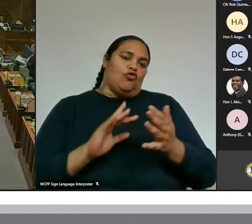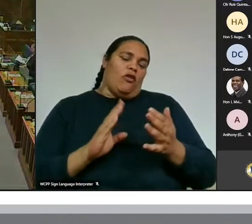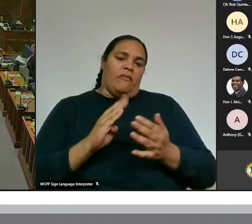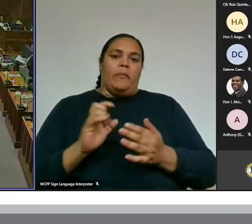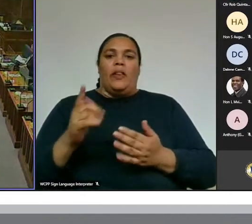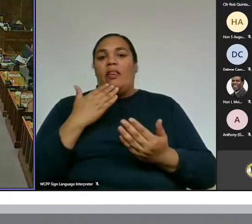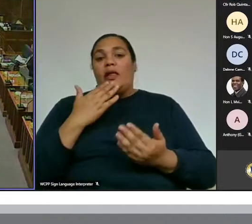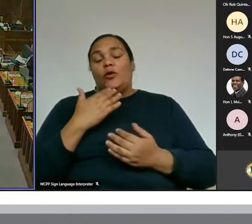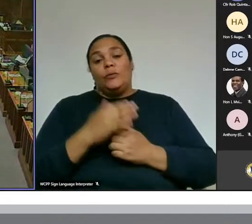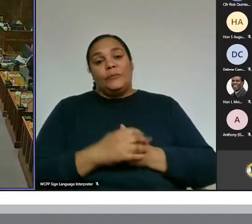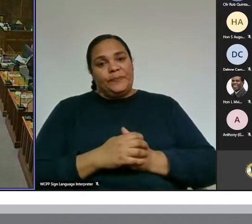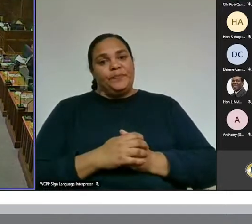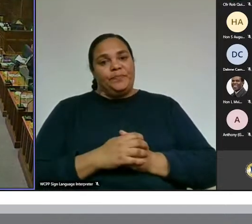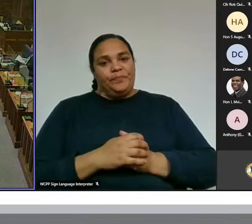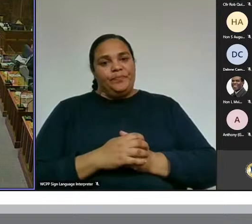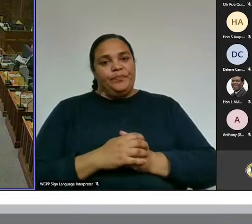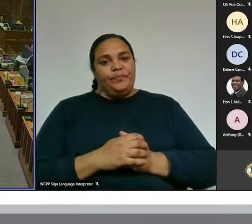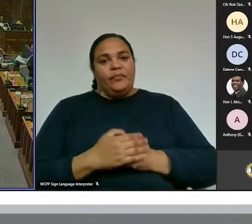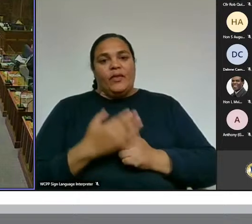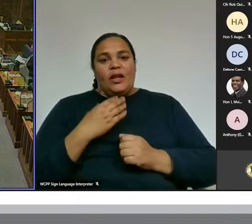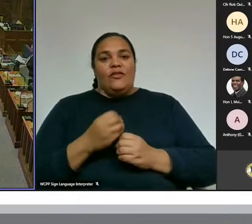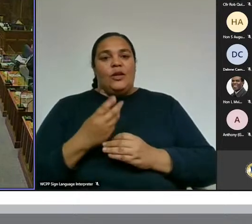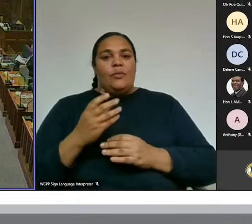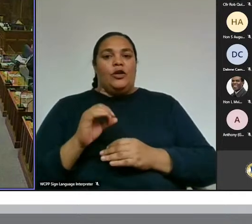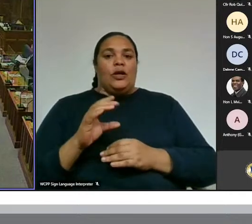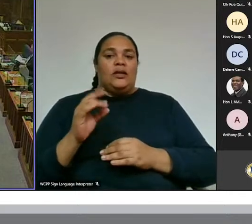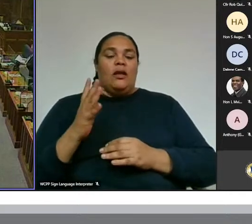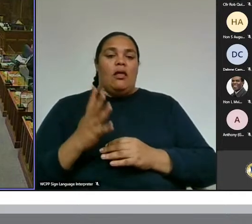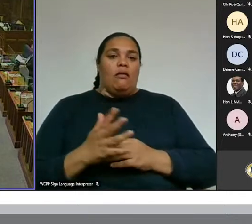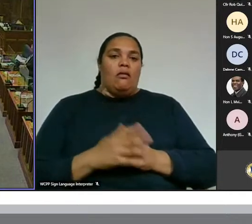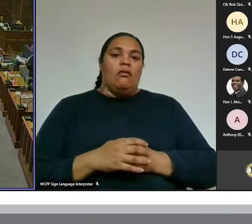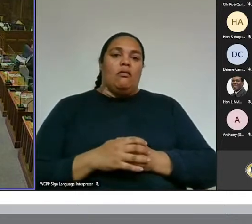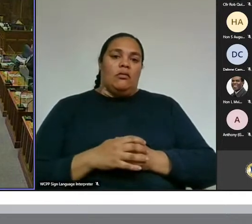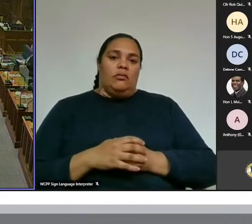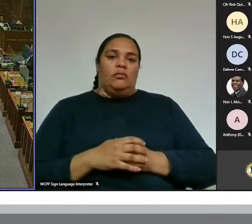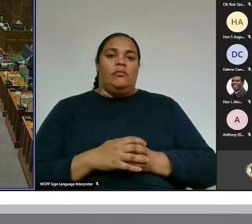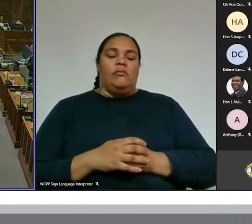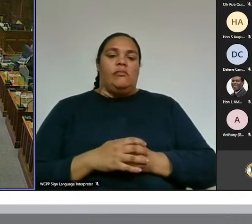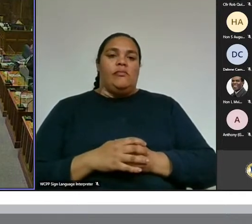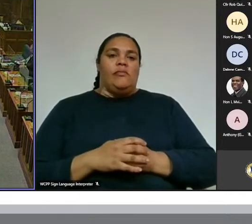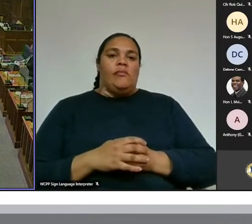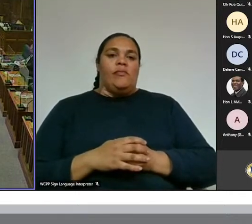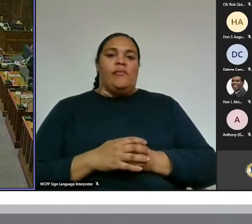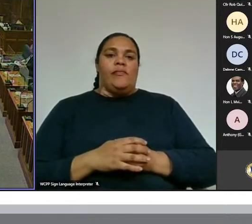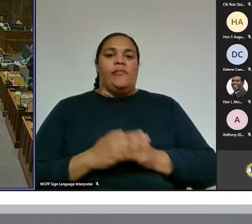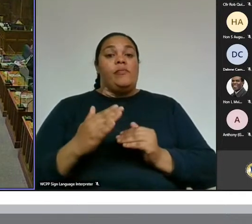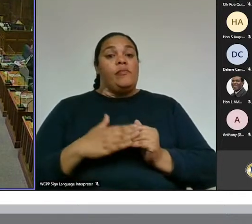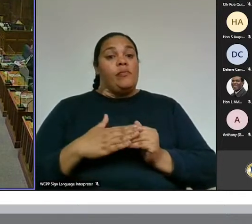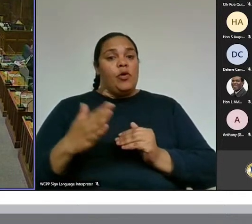Thank you. Thank you, Councillor Quintus. And